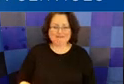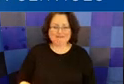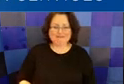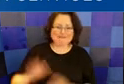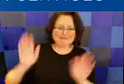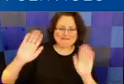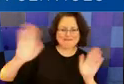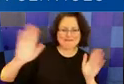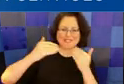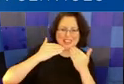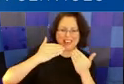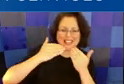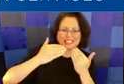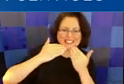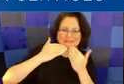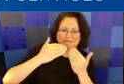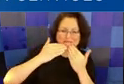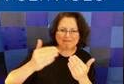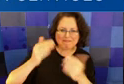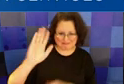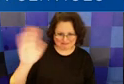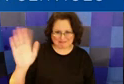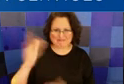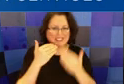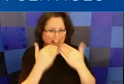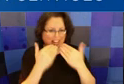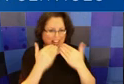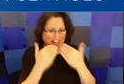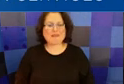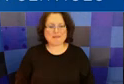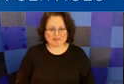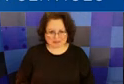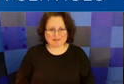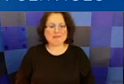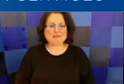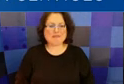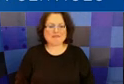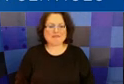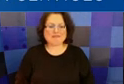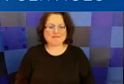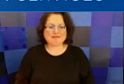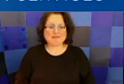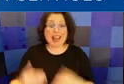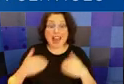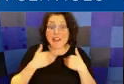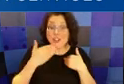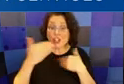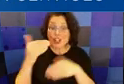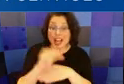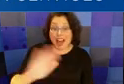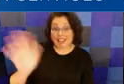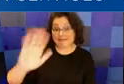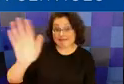Thanks everyone. Thank you. Thank you. Thank you. Have a great evening.